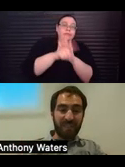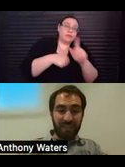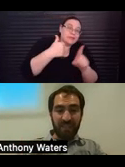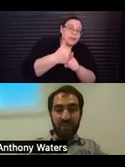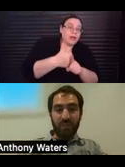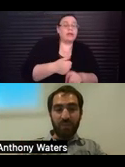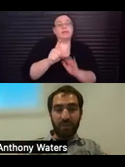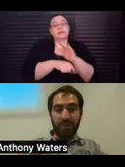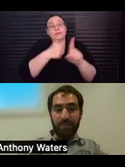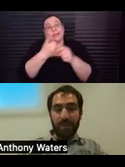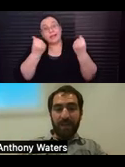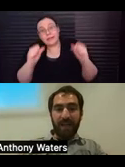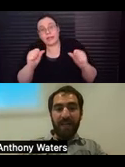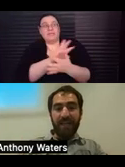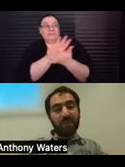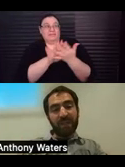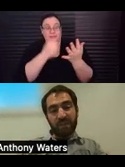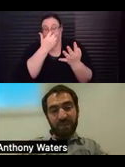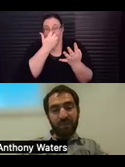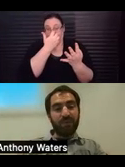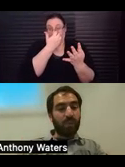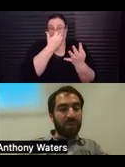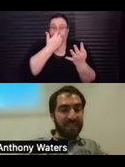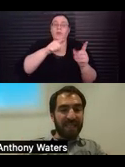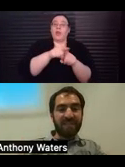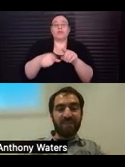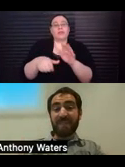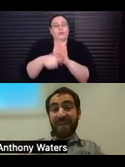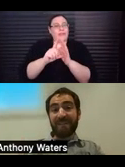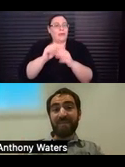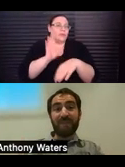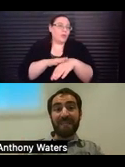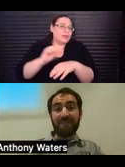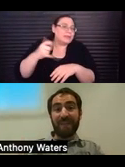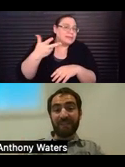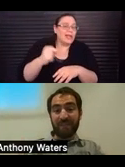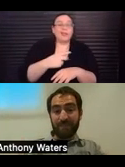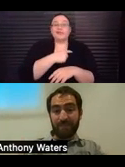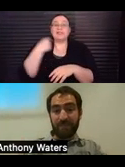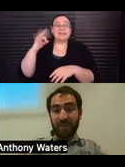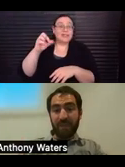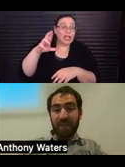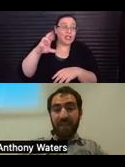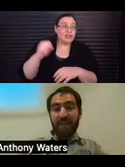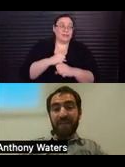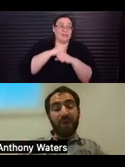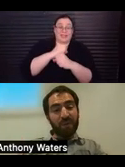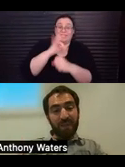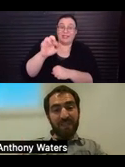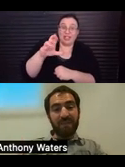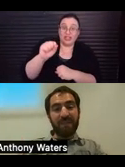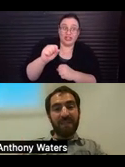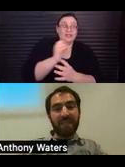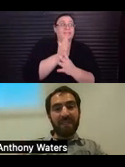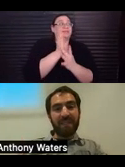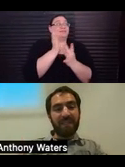attempts, and so forth, as well as a review of the warning signs, risk factors, and protective factors. Then part 3 is